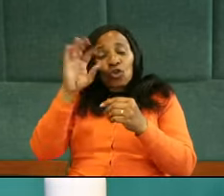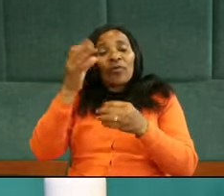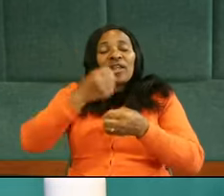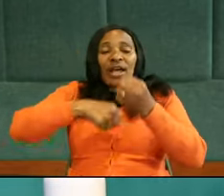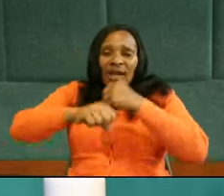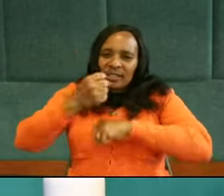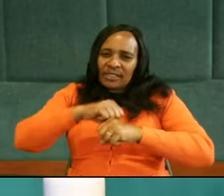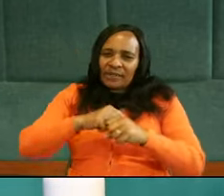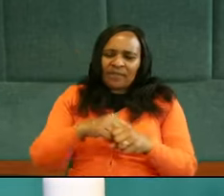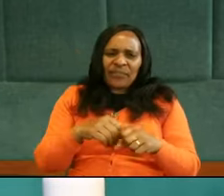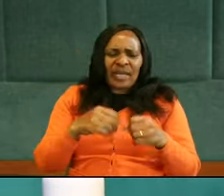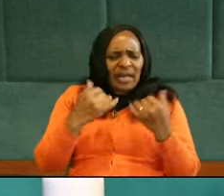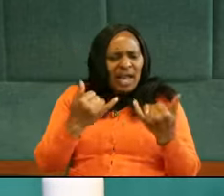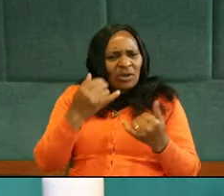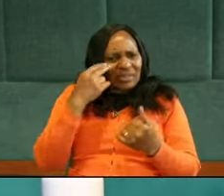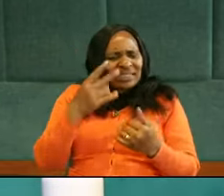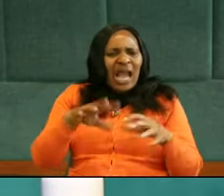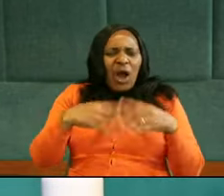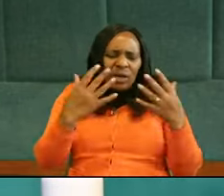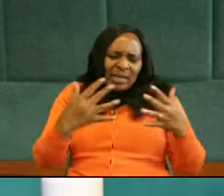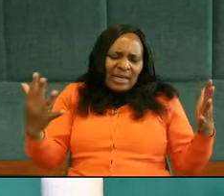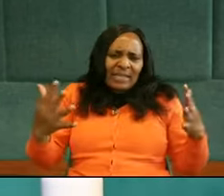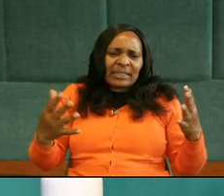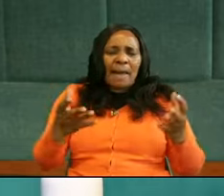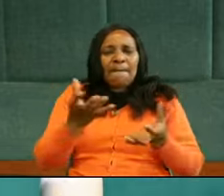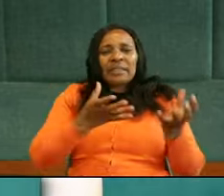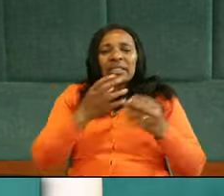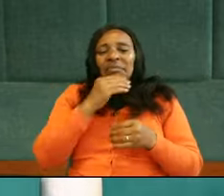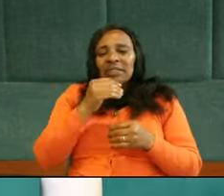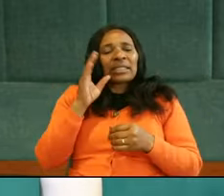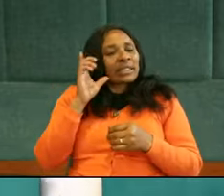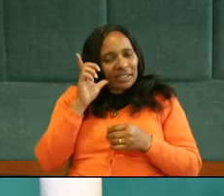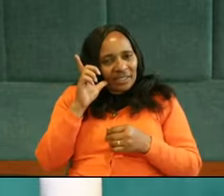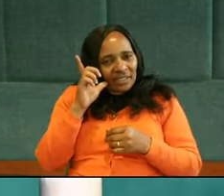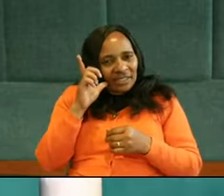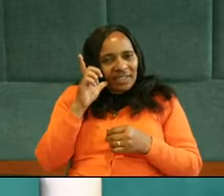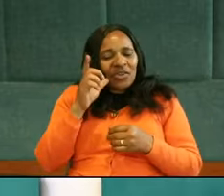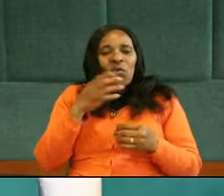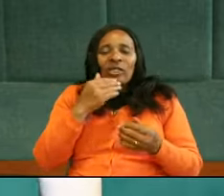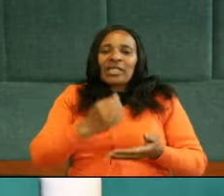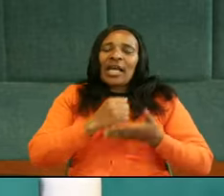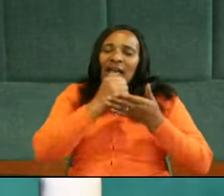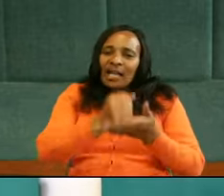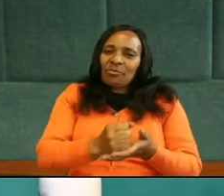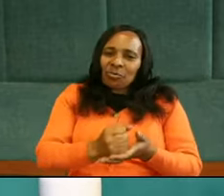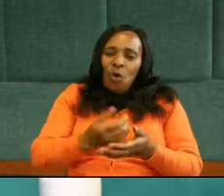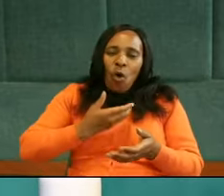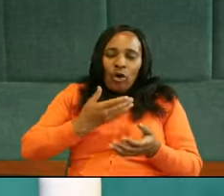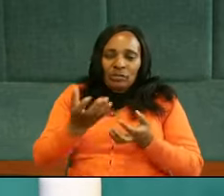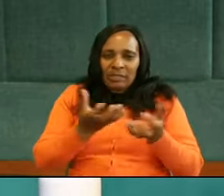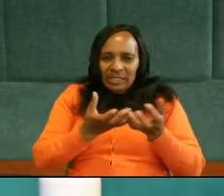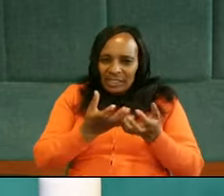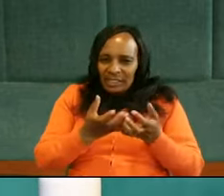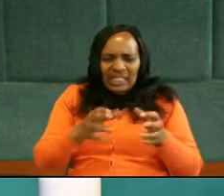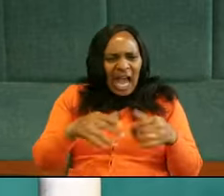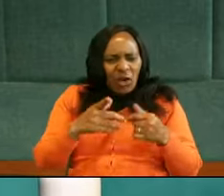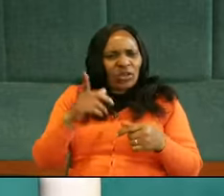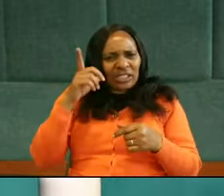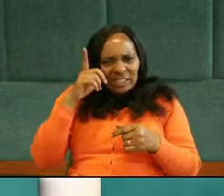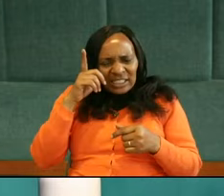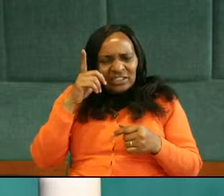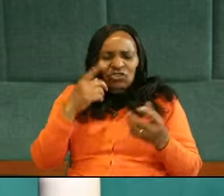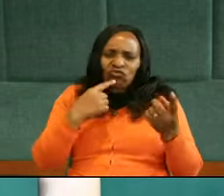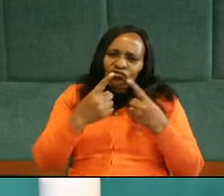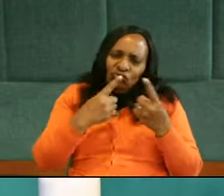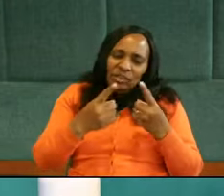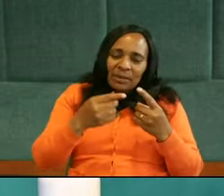we pay great businessmen to listen to because we want their help too in our own businesses. Mm-hmm. How we listen to TED Talks and